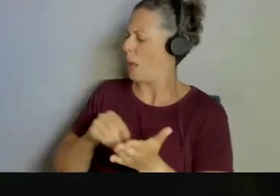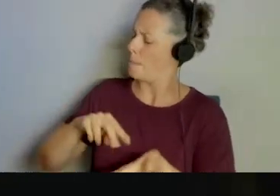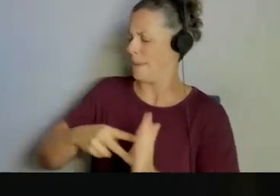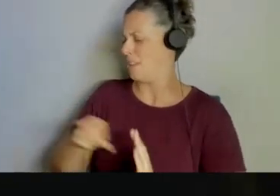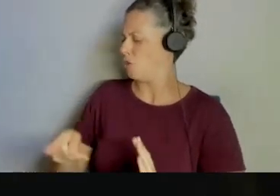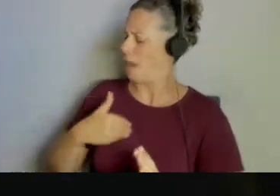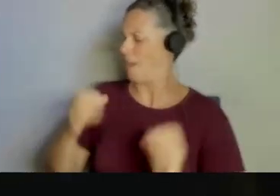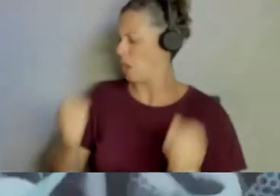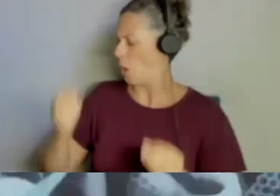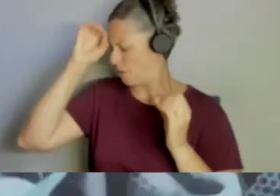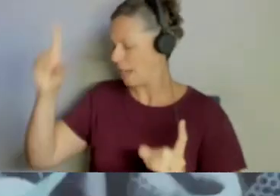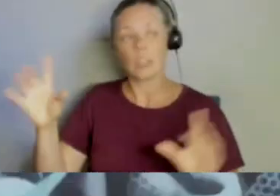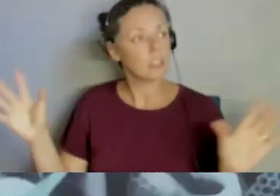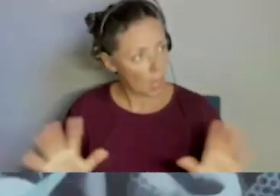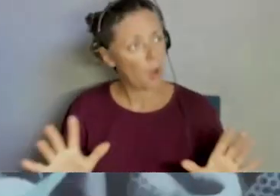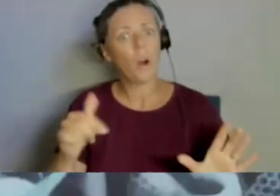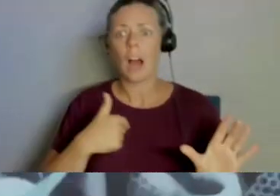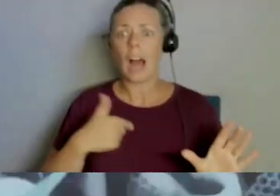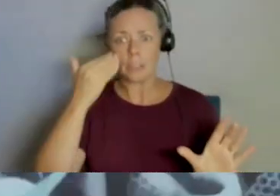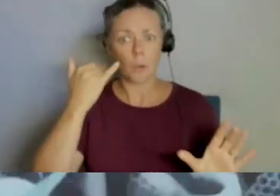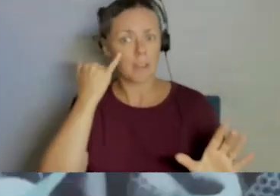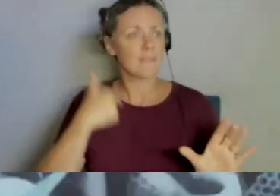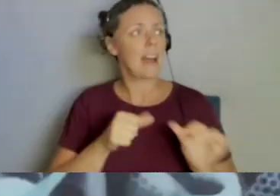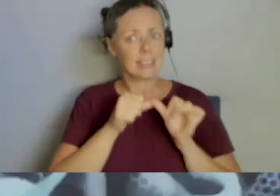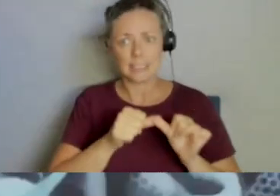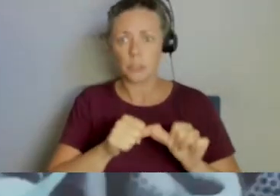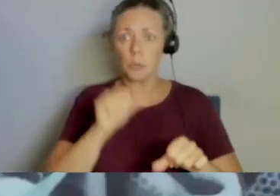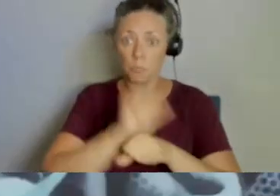if I continue working hard, pushing